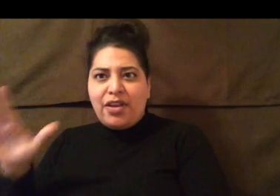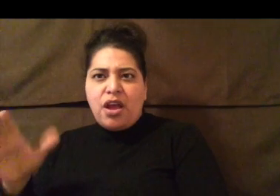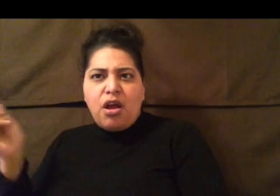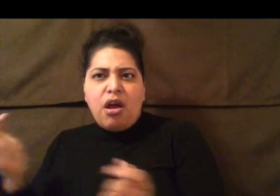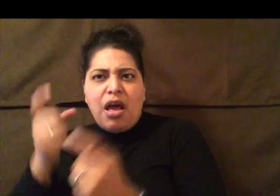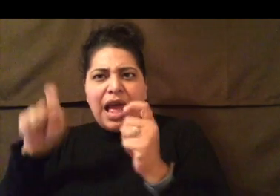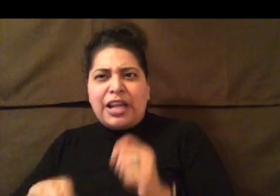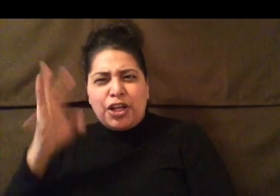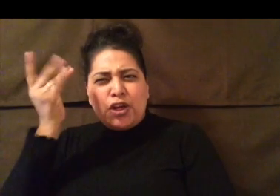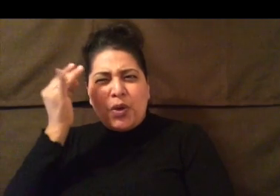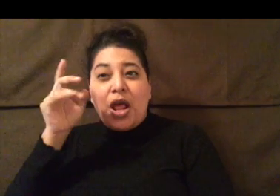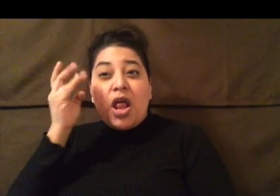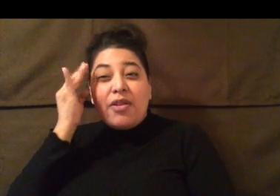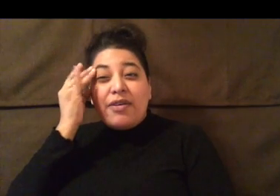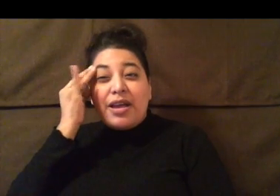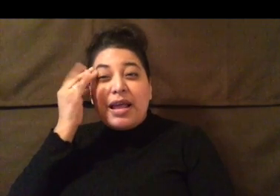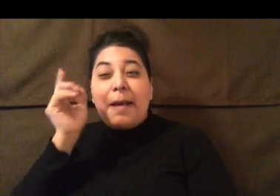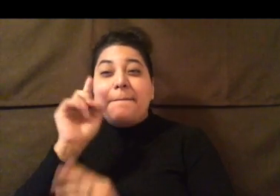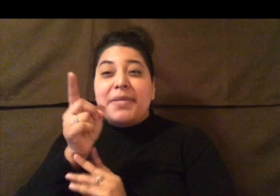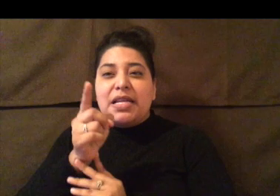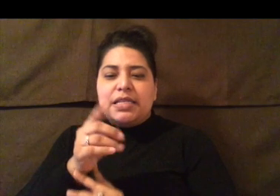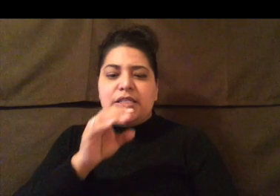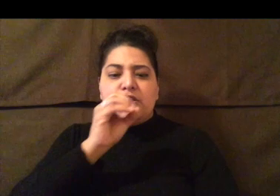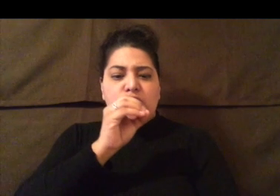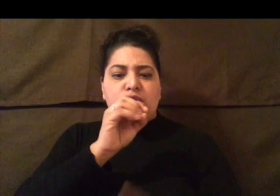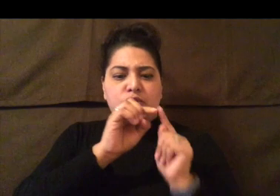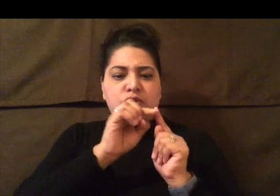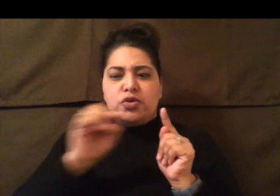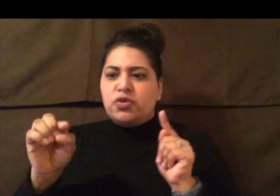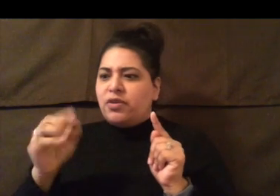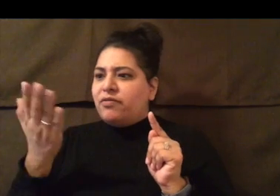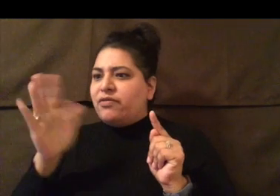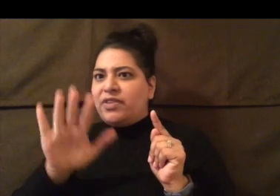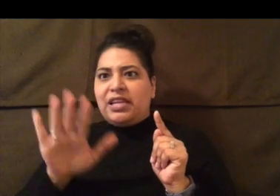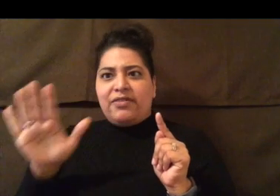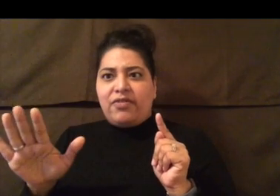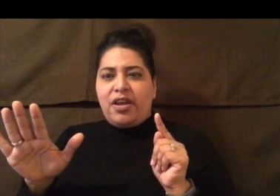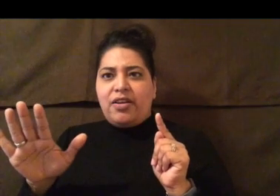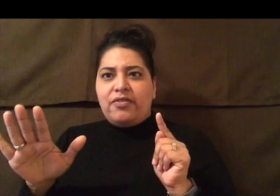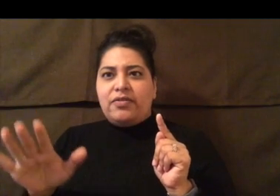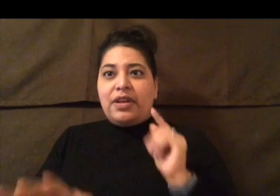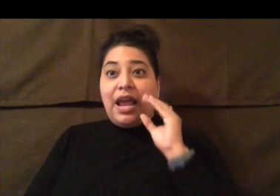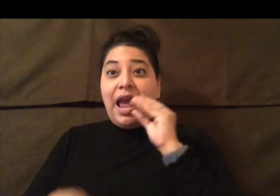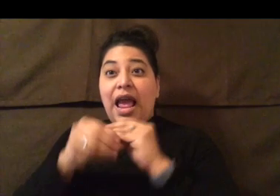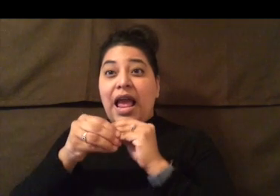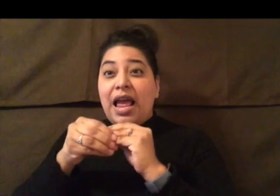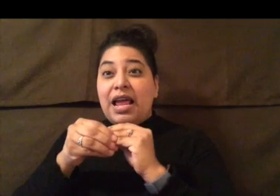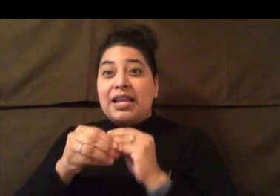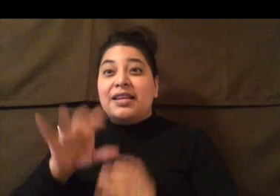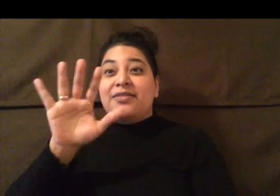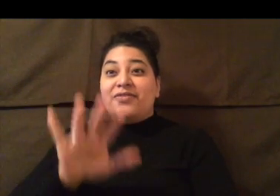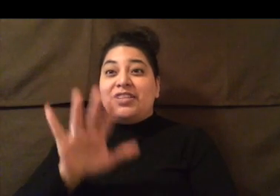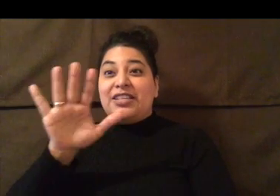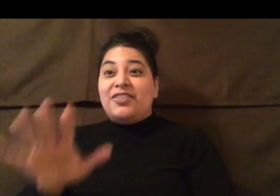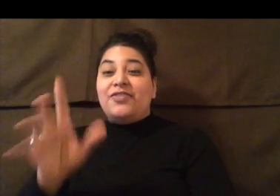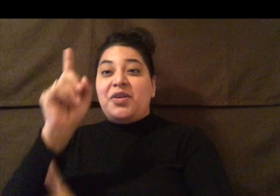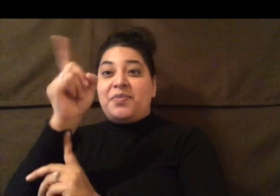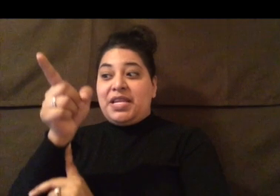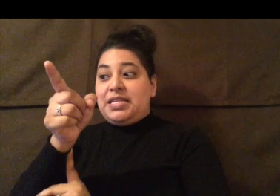5:55, all we have to do is look at our minutes from 0 to 55. So